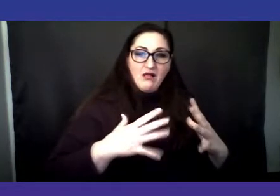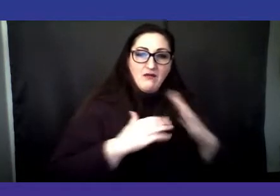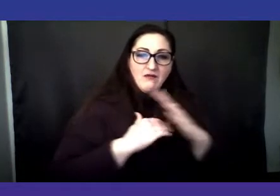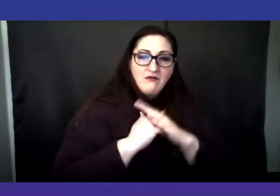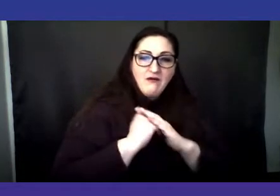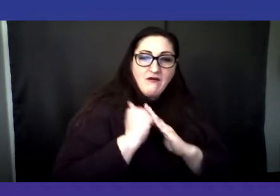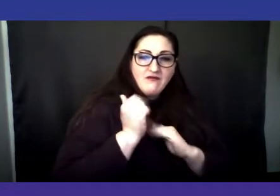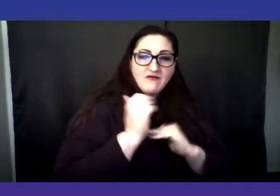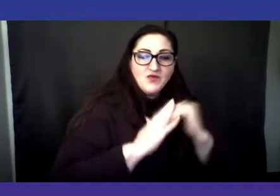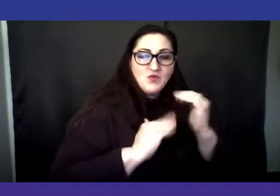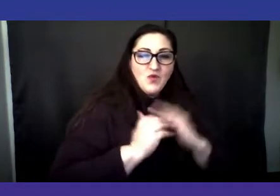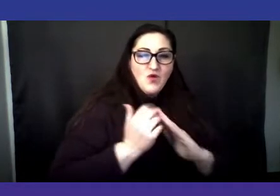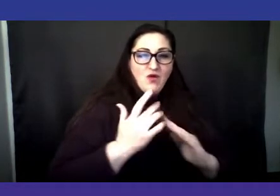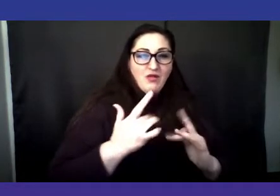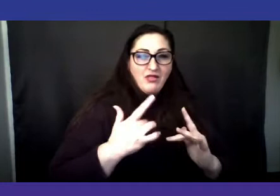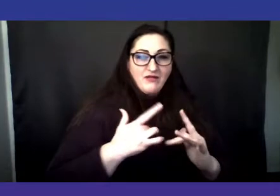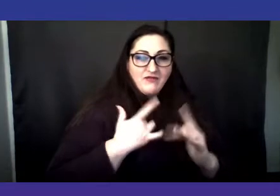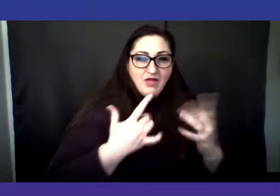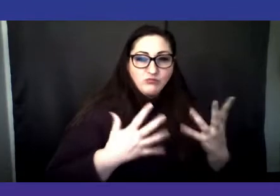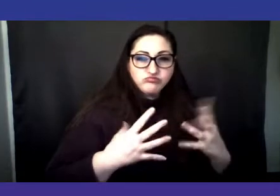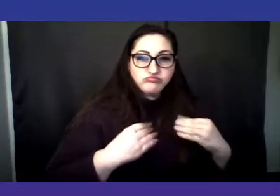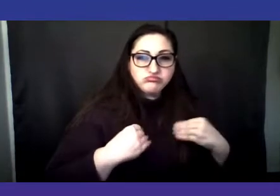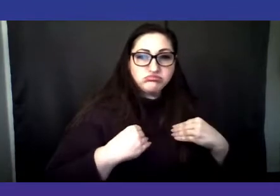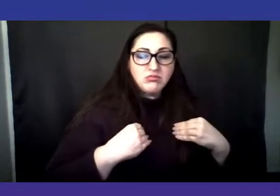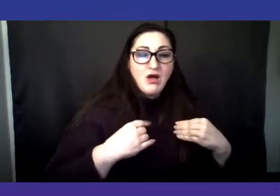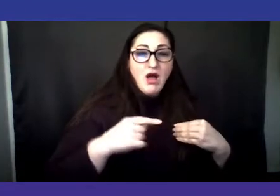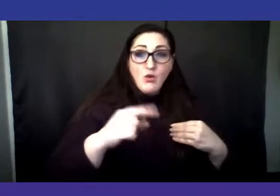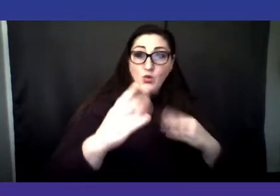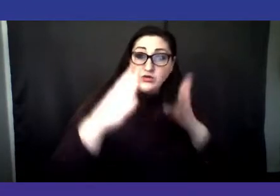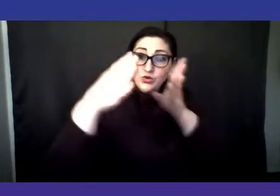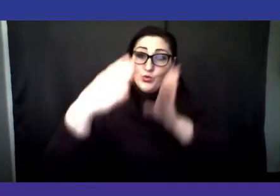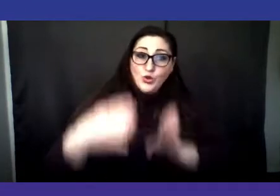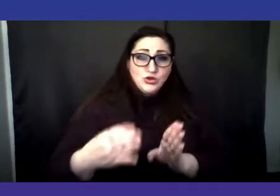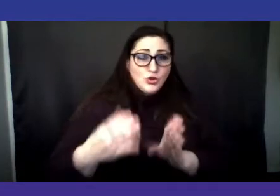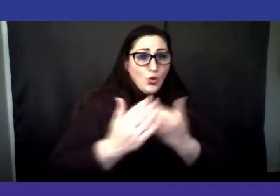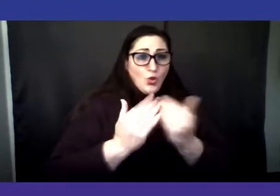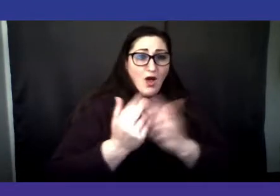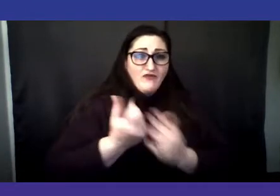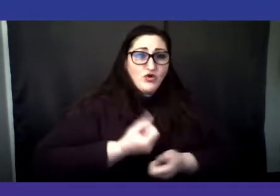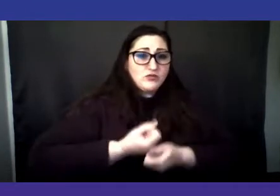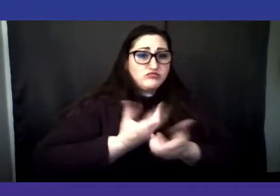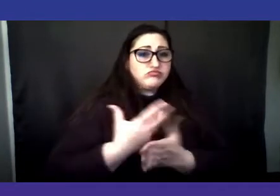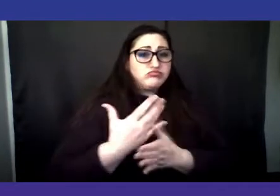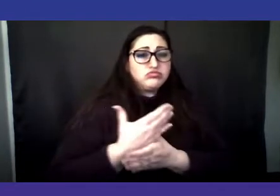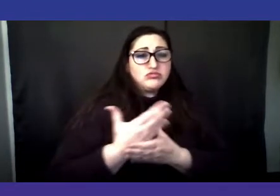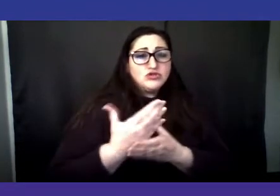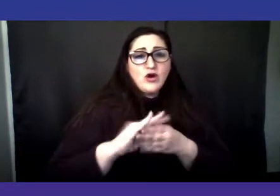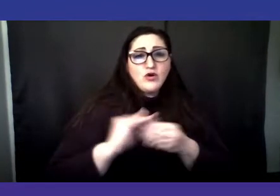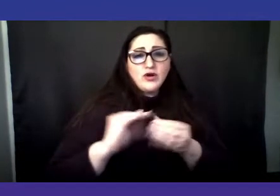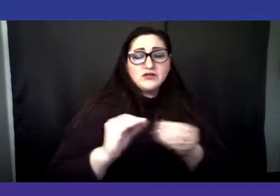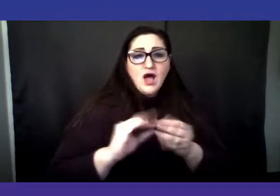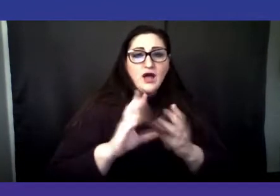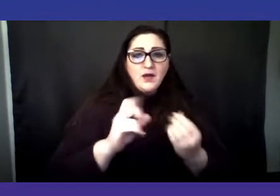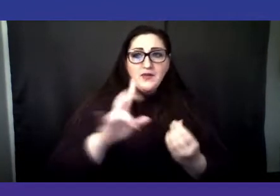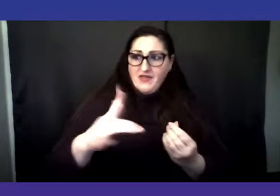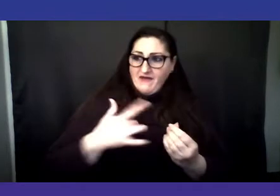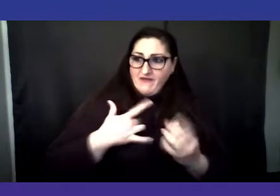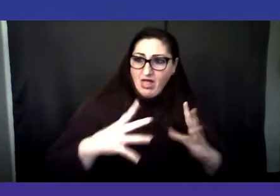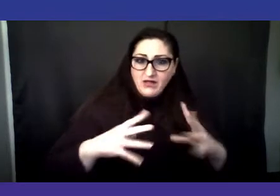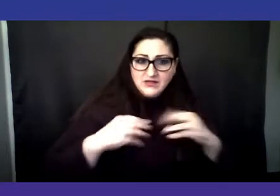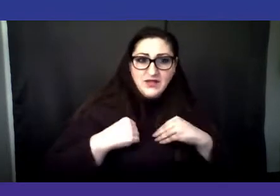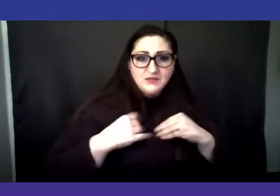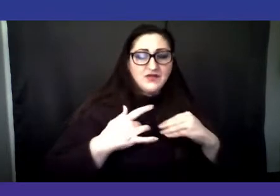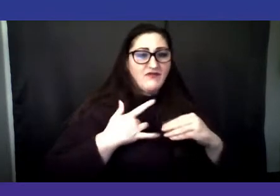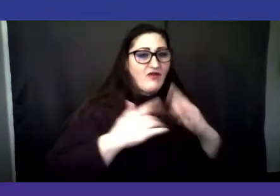freely and be able to be present and visible. And the second thing